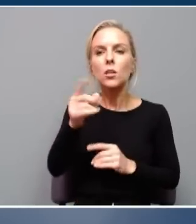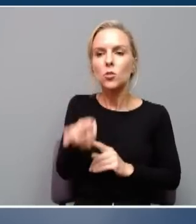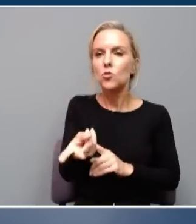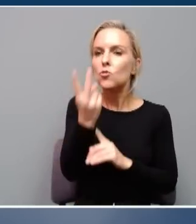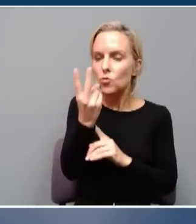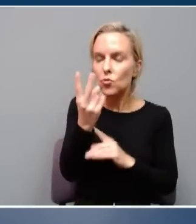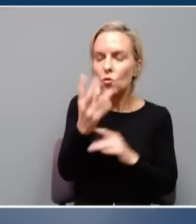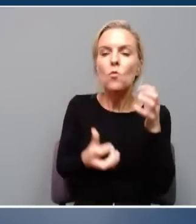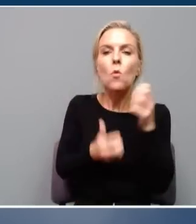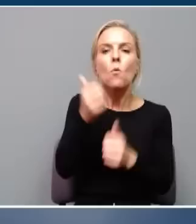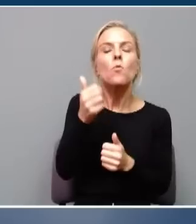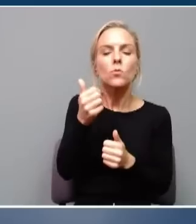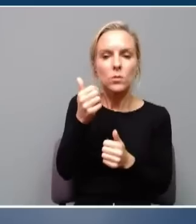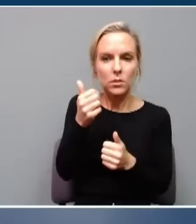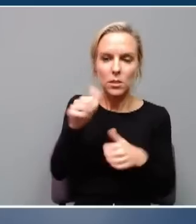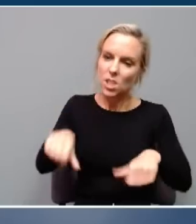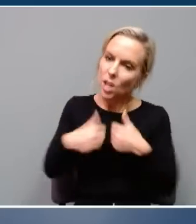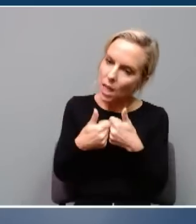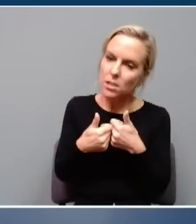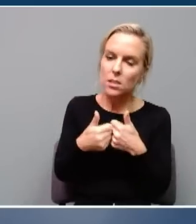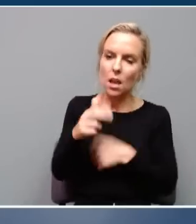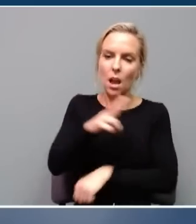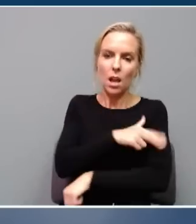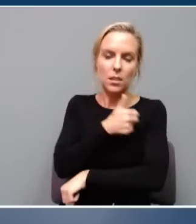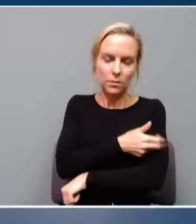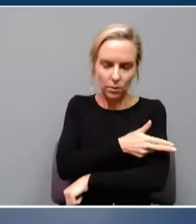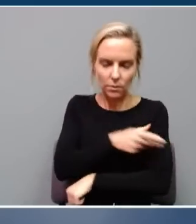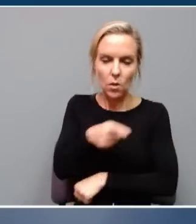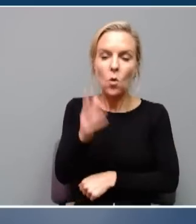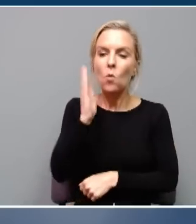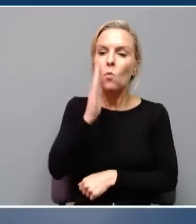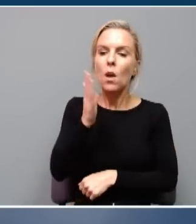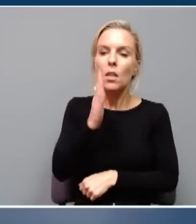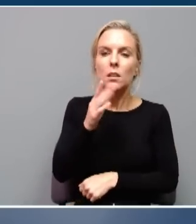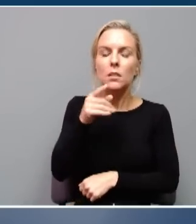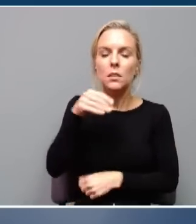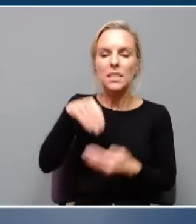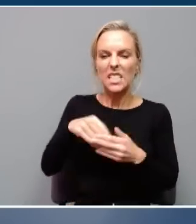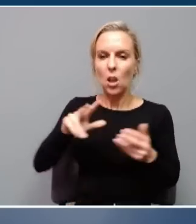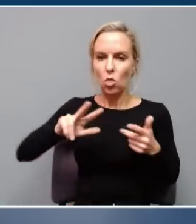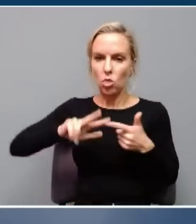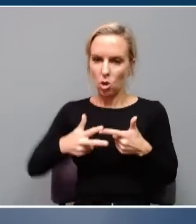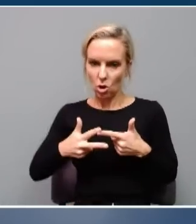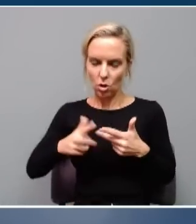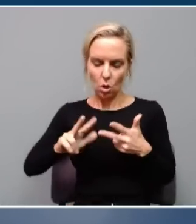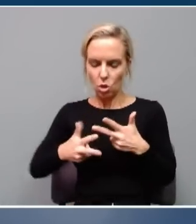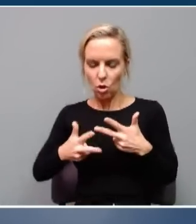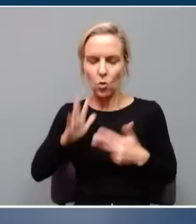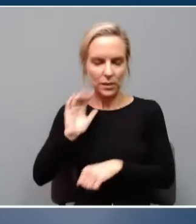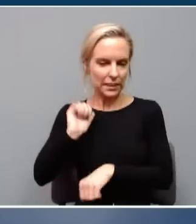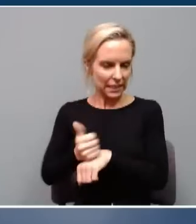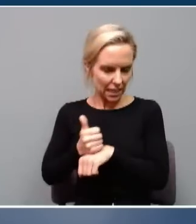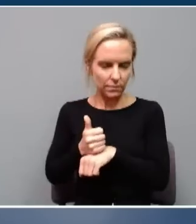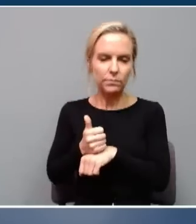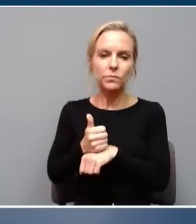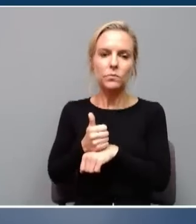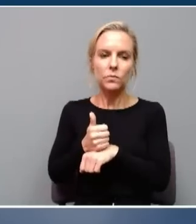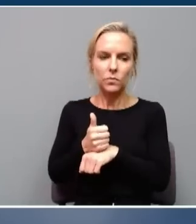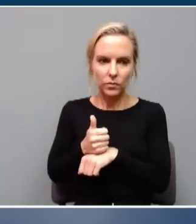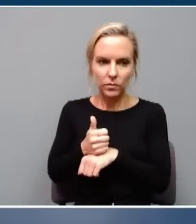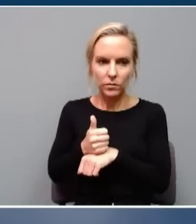most challenged hospitals. They're going to be in a 3rd in